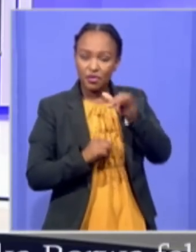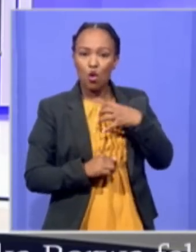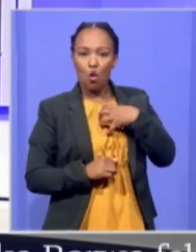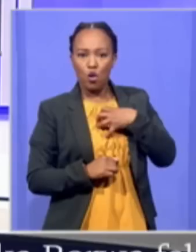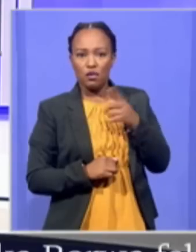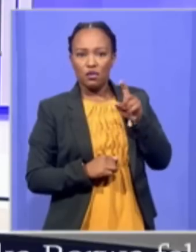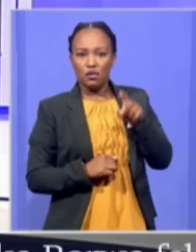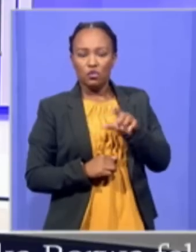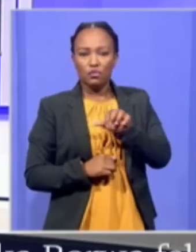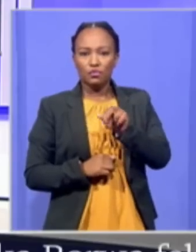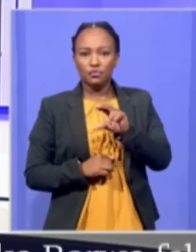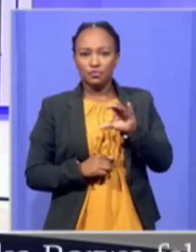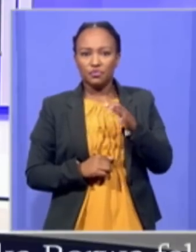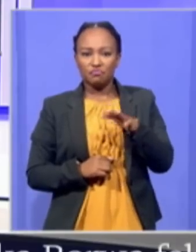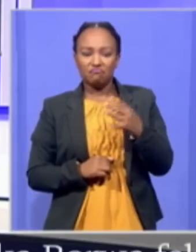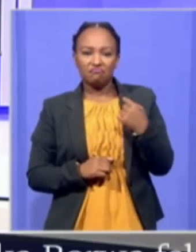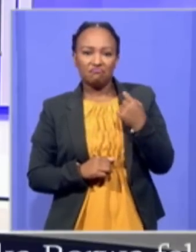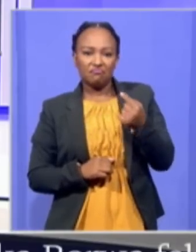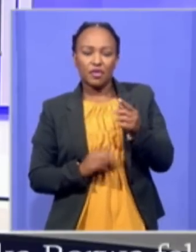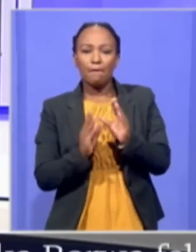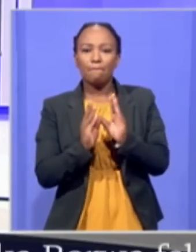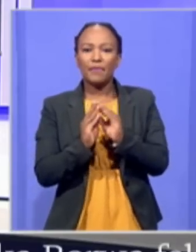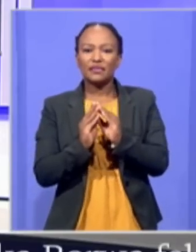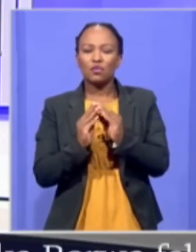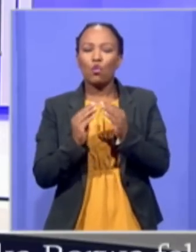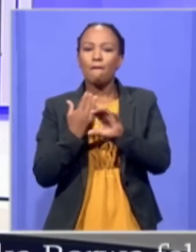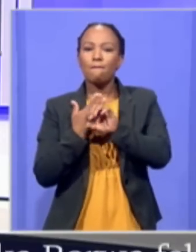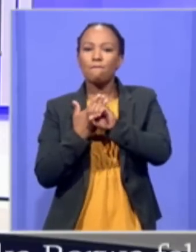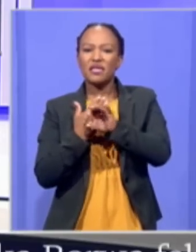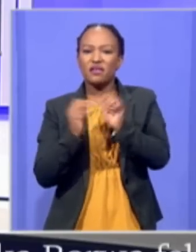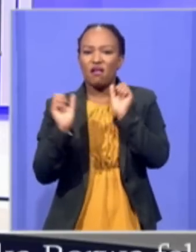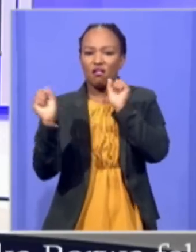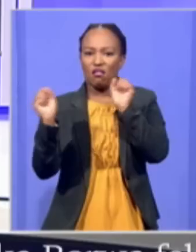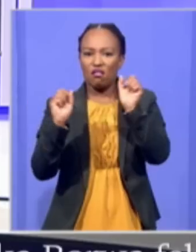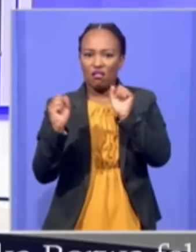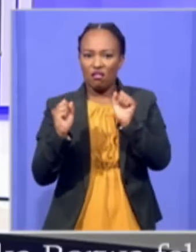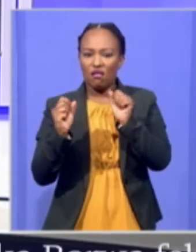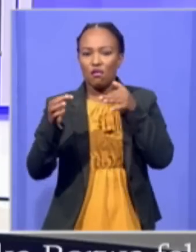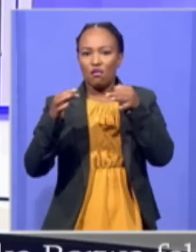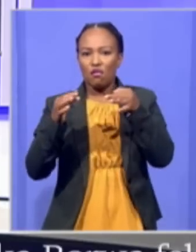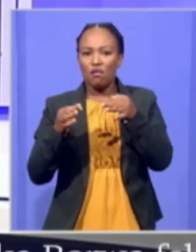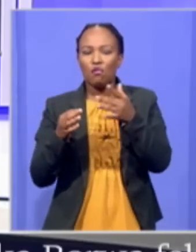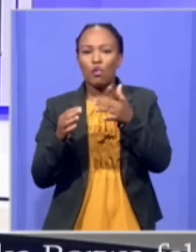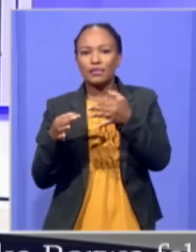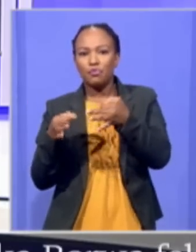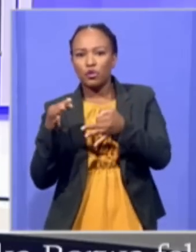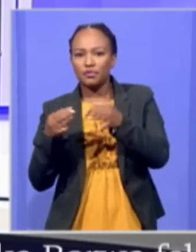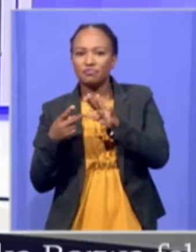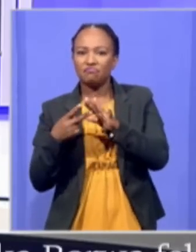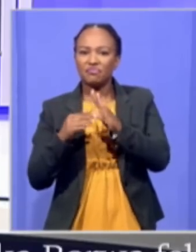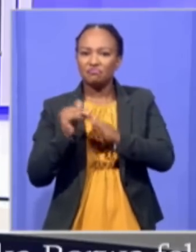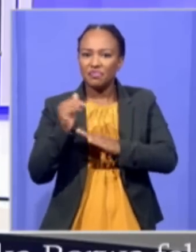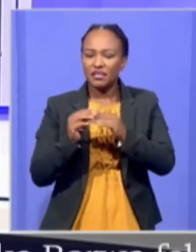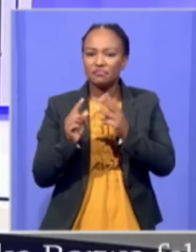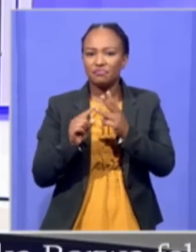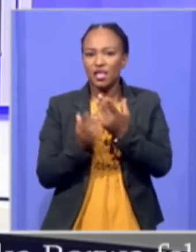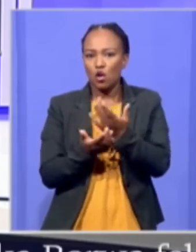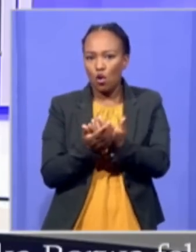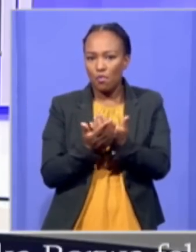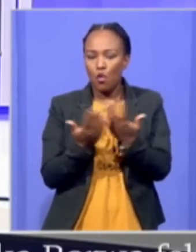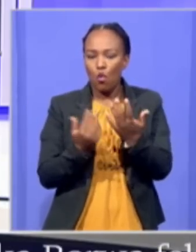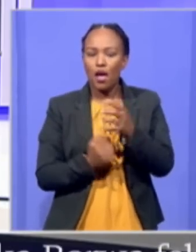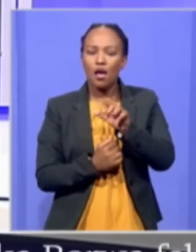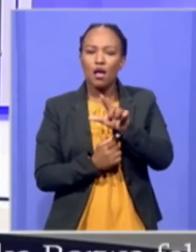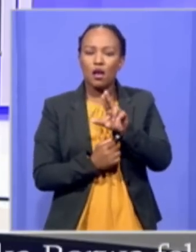e be e rapile kopano le babegaditaba go ba begela ka ga kgatelopele ya sepolotiki, leago le ekonomi ka Lethule House go la Johannesburg.